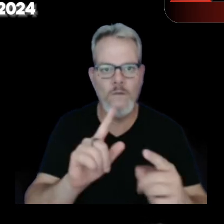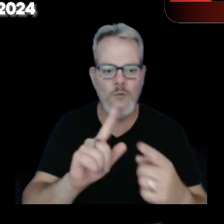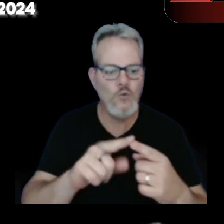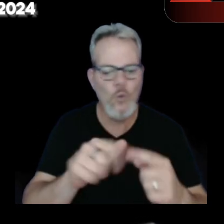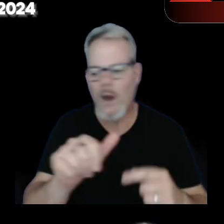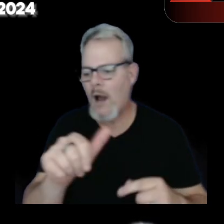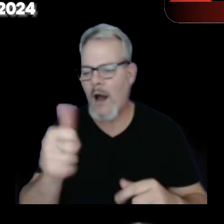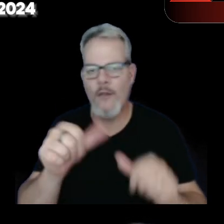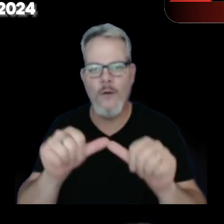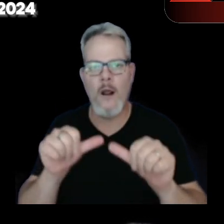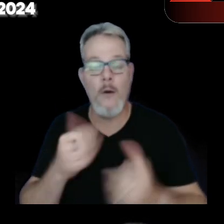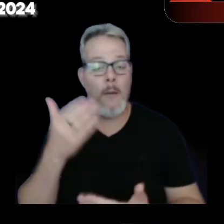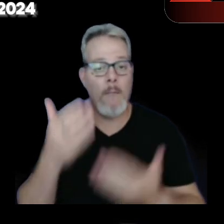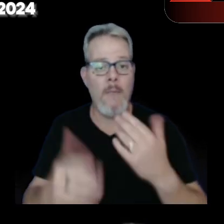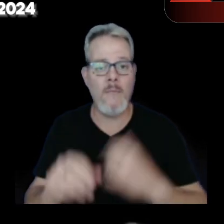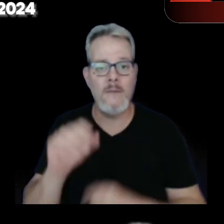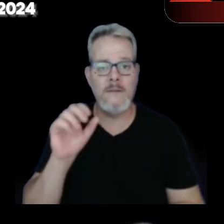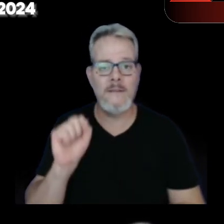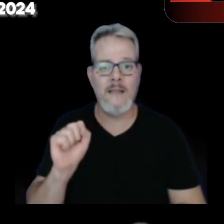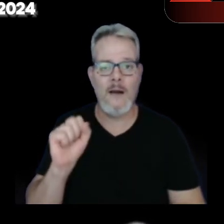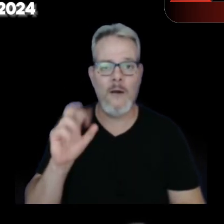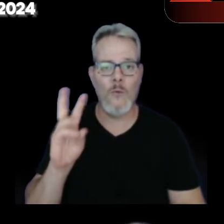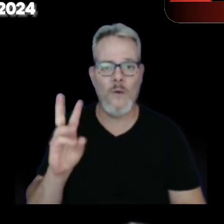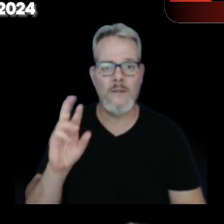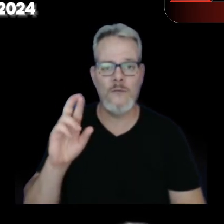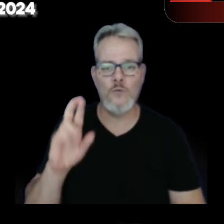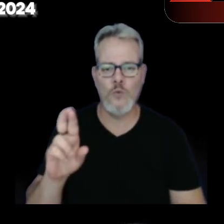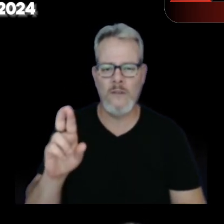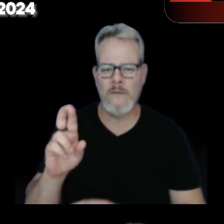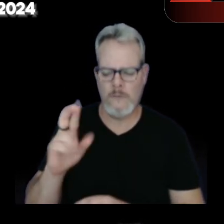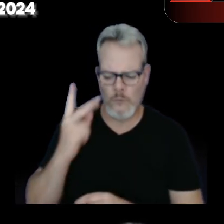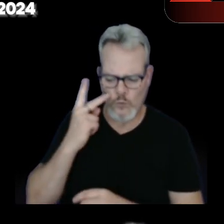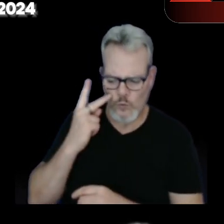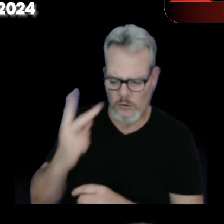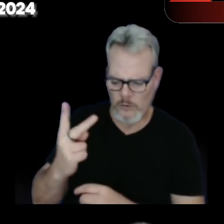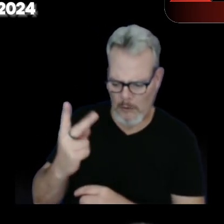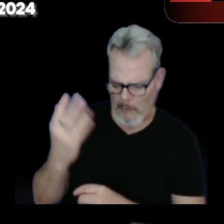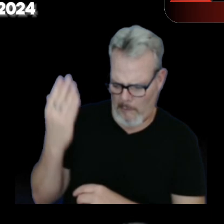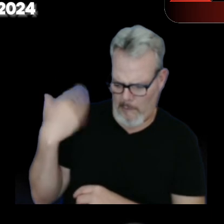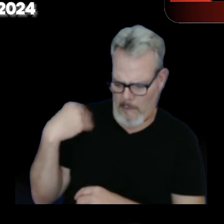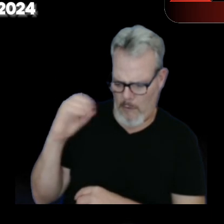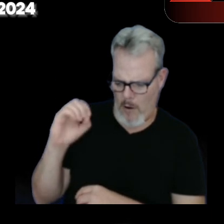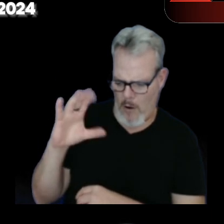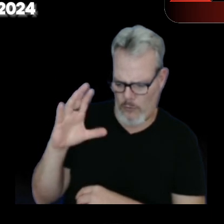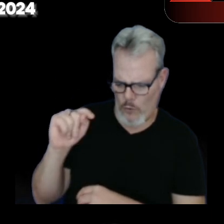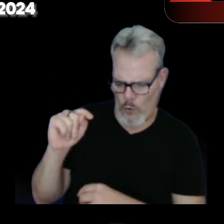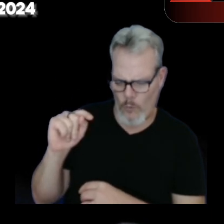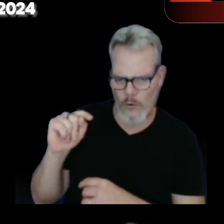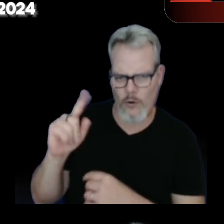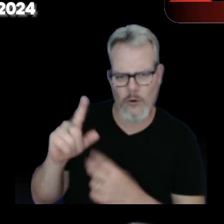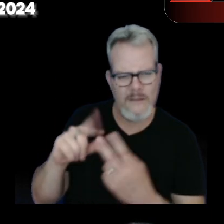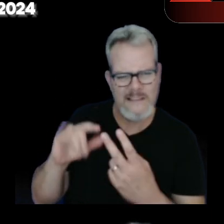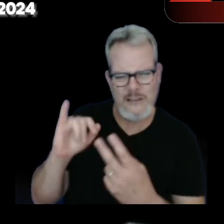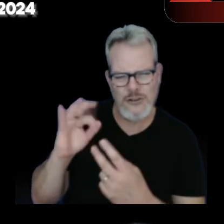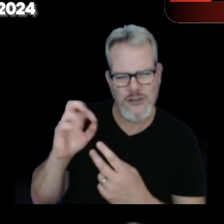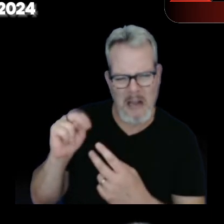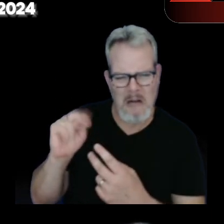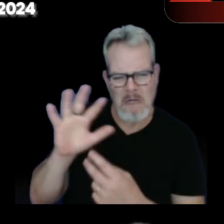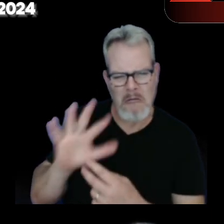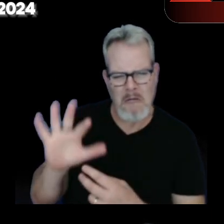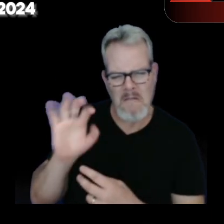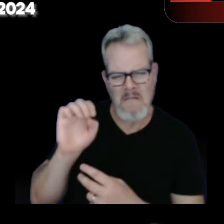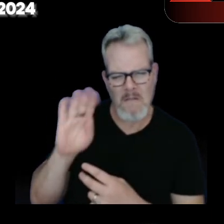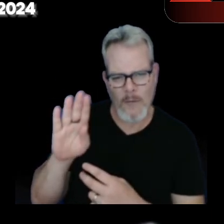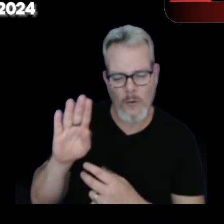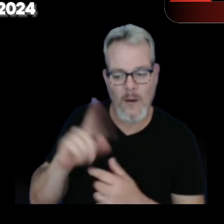Rift, as we saw back in October and in late January and early February, or down into the Koaʻe fault zone, as we've seen more